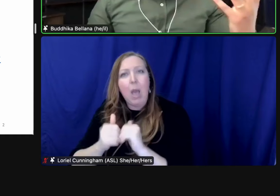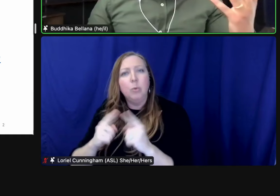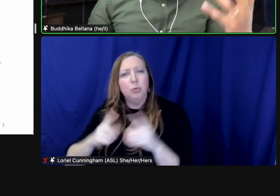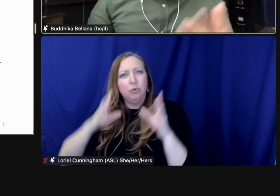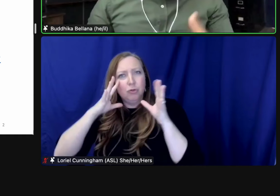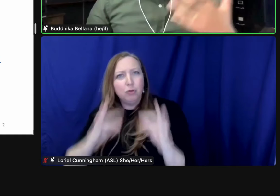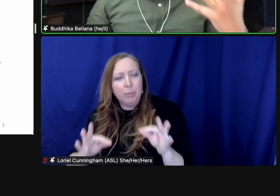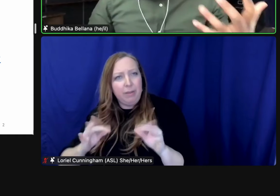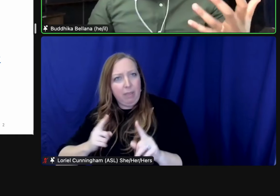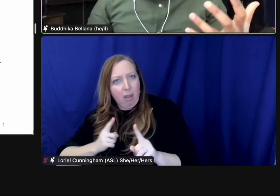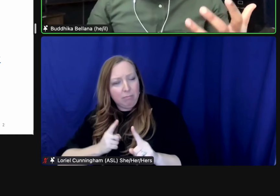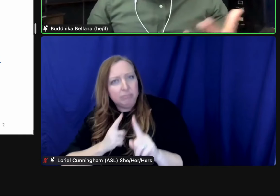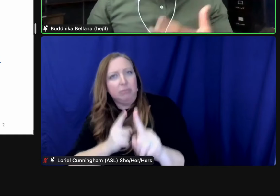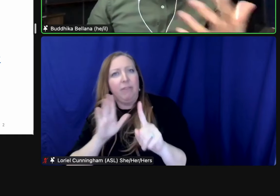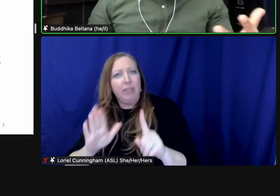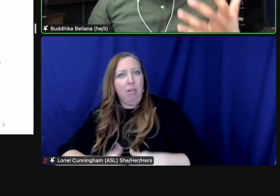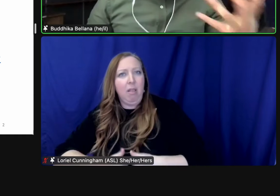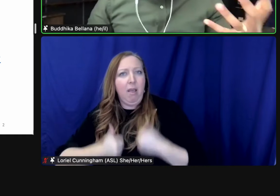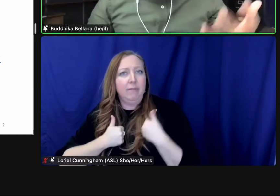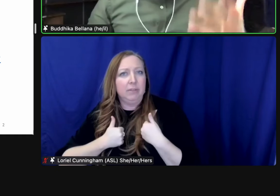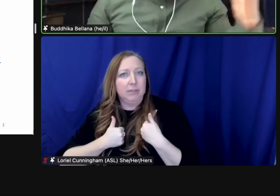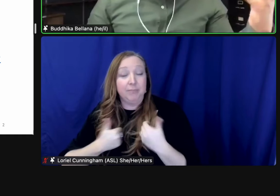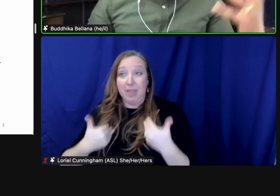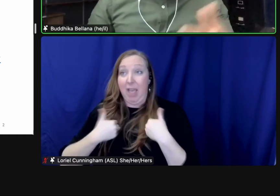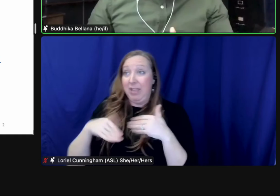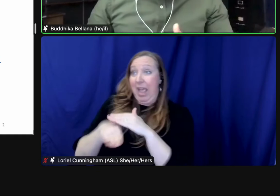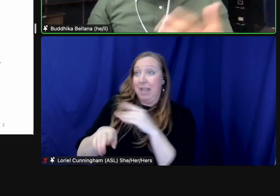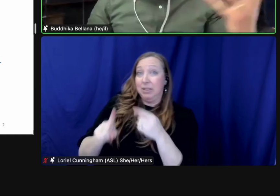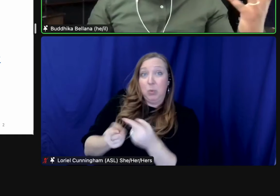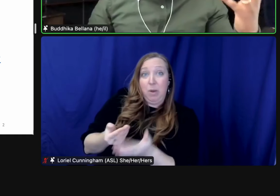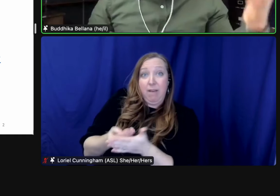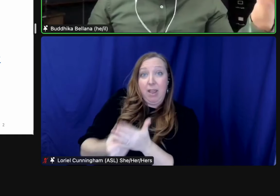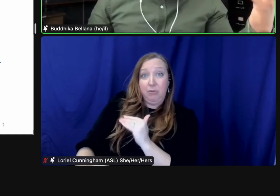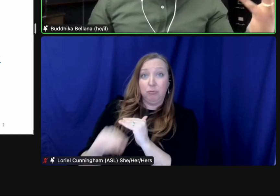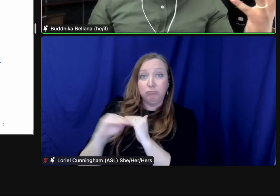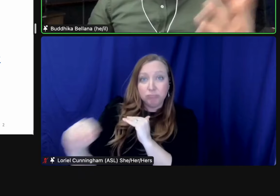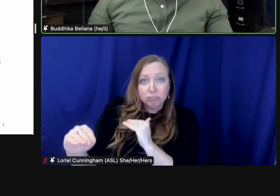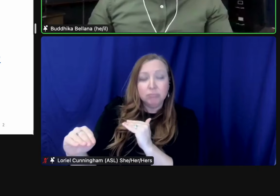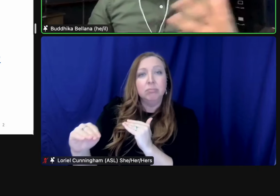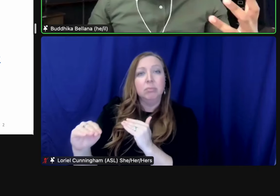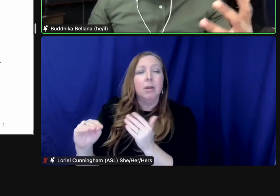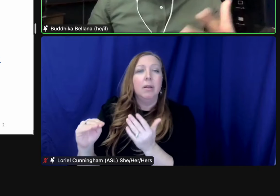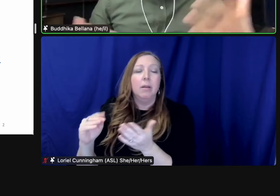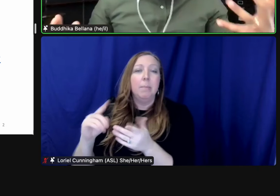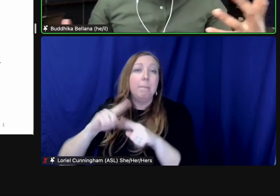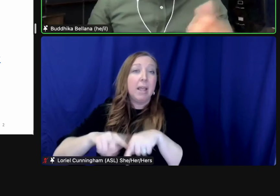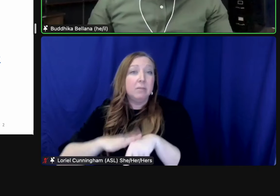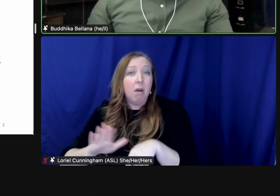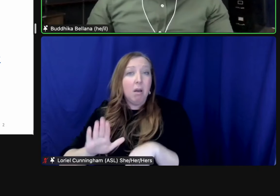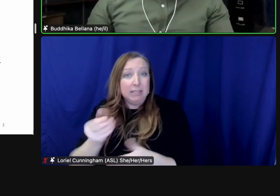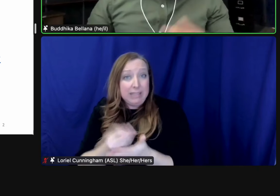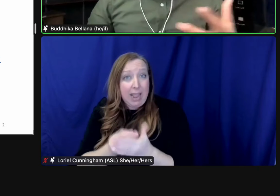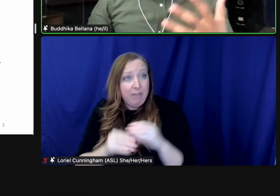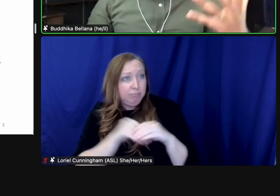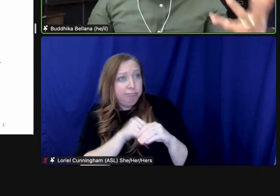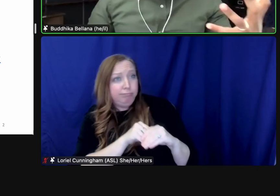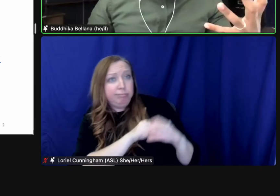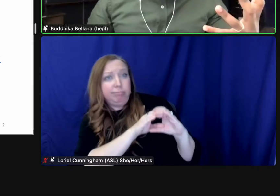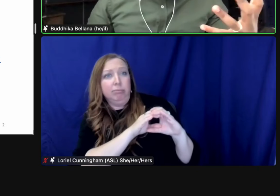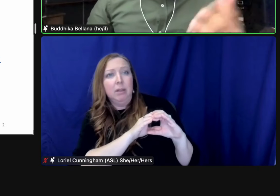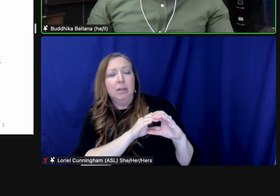for example, like having access to financial security, whether it be via your own savings or support from your family, casts